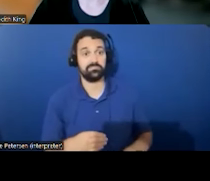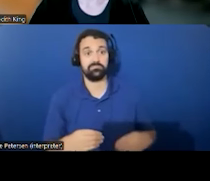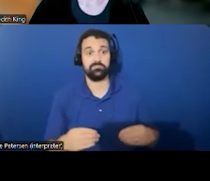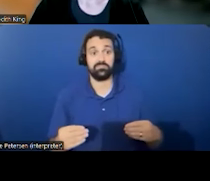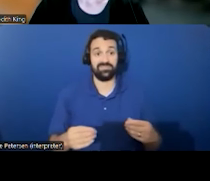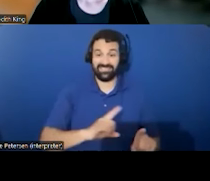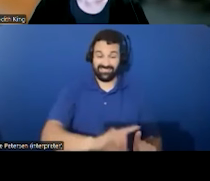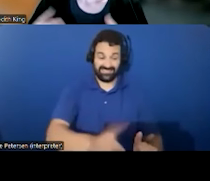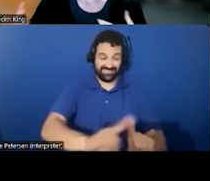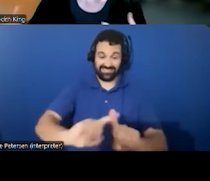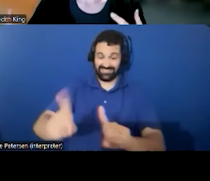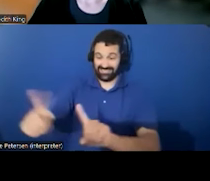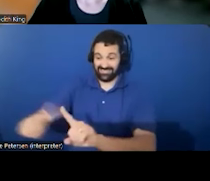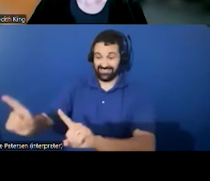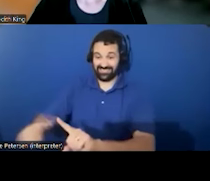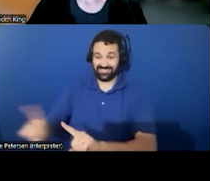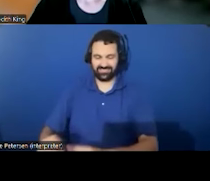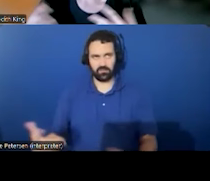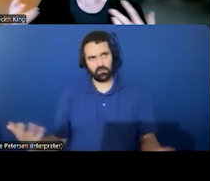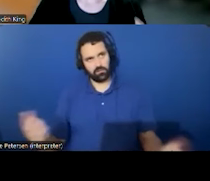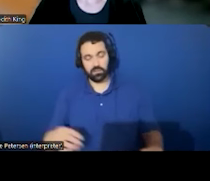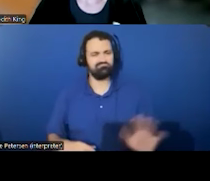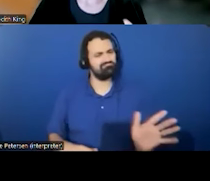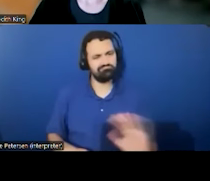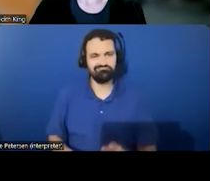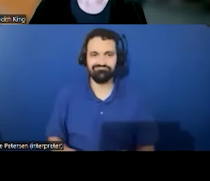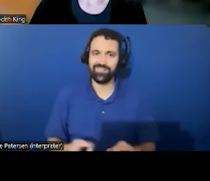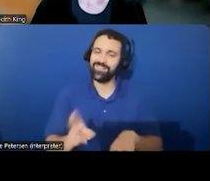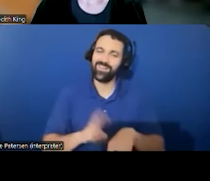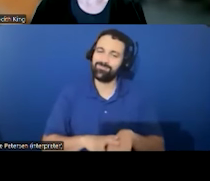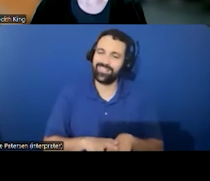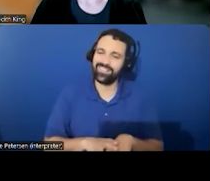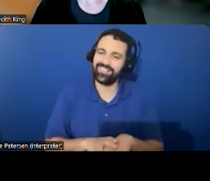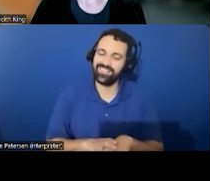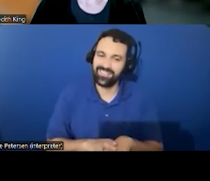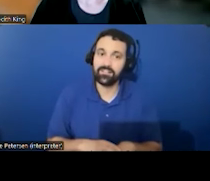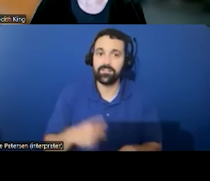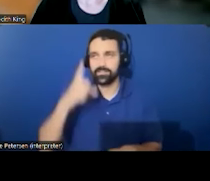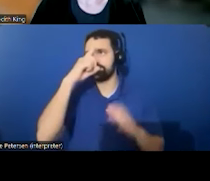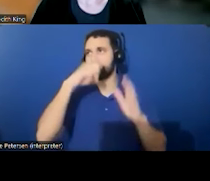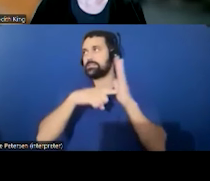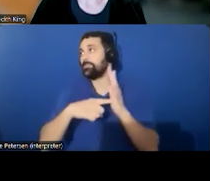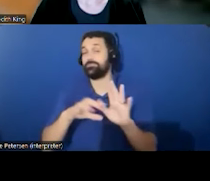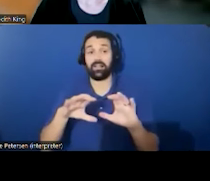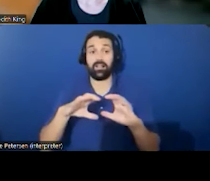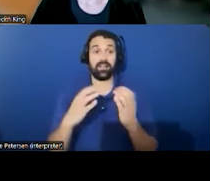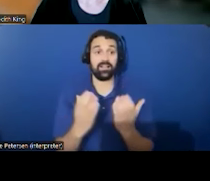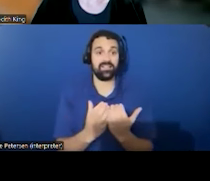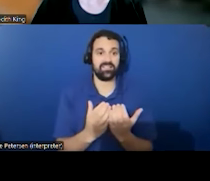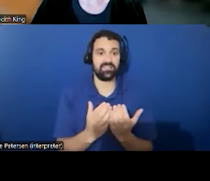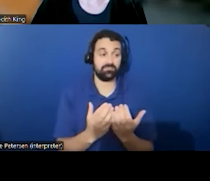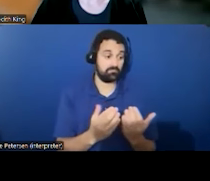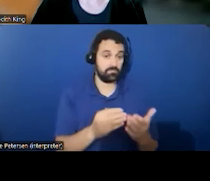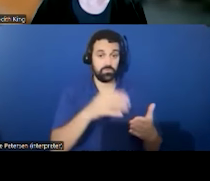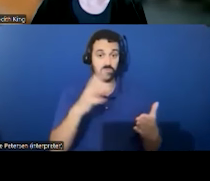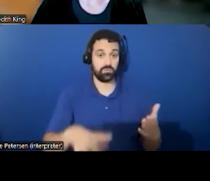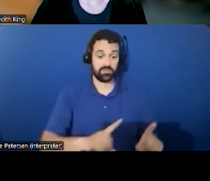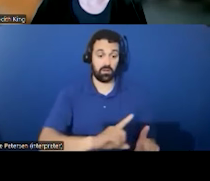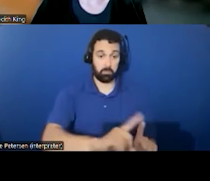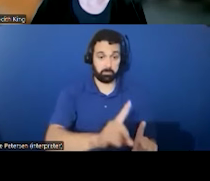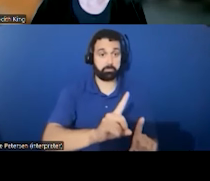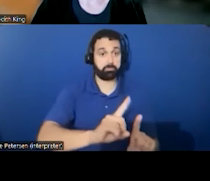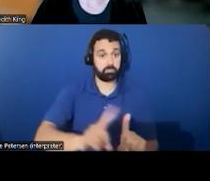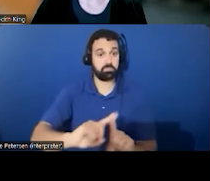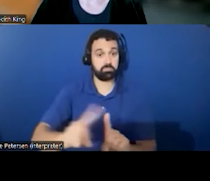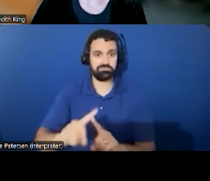normal. In any classroom, let's just think of some of the ways that students differ, and you can put some more in the